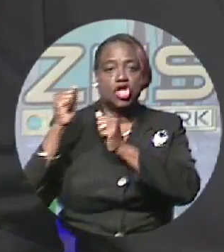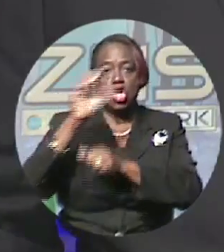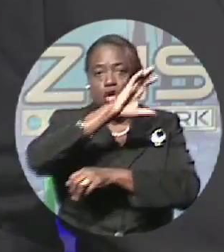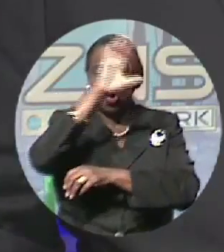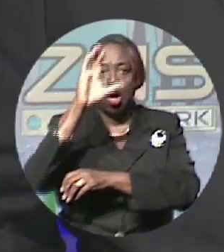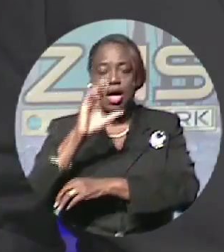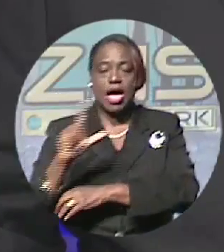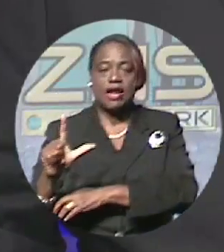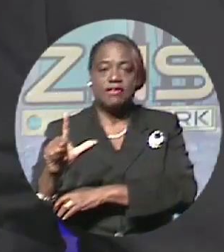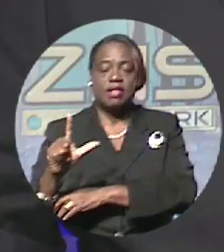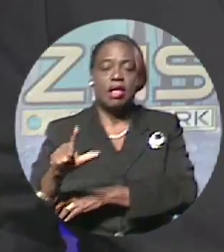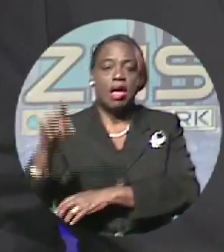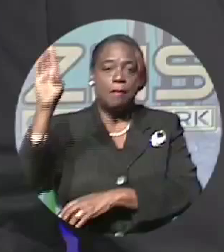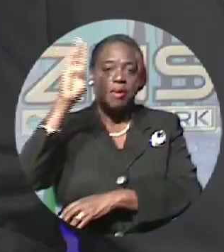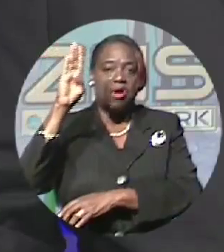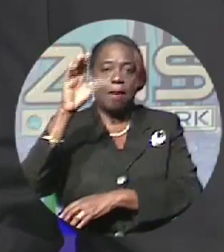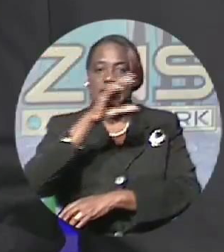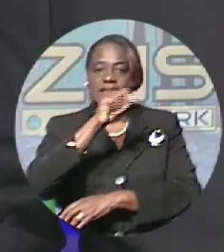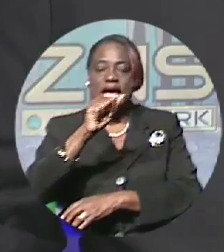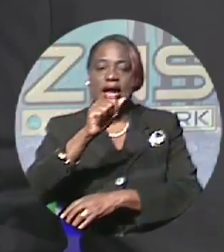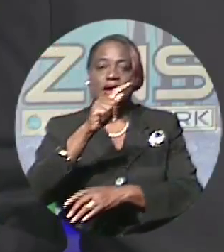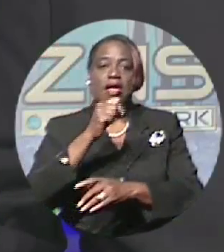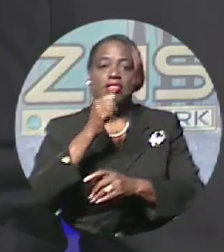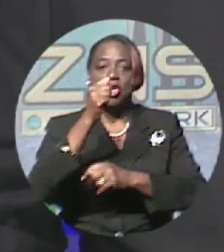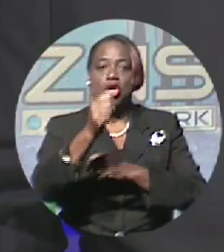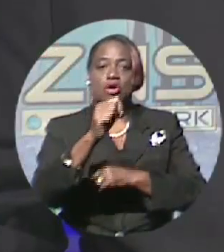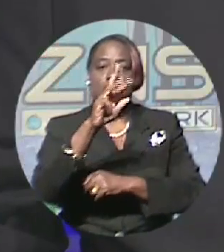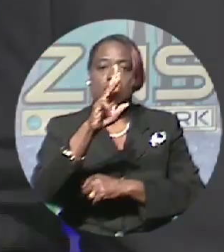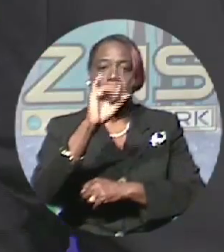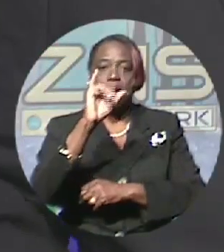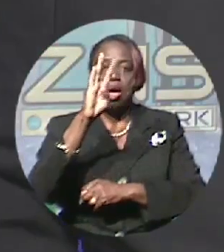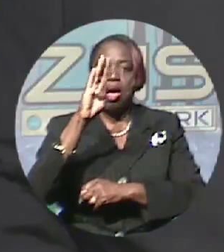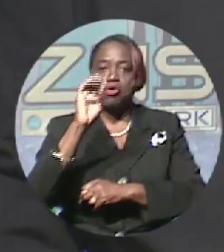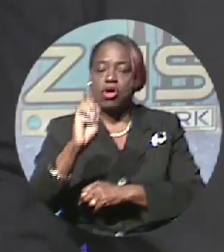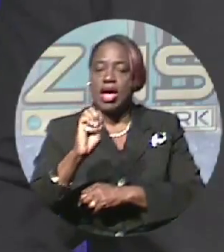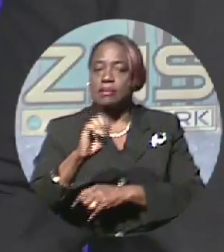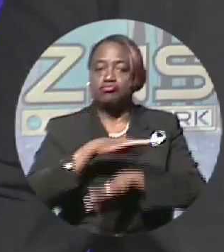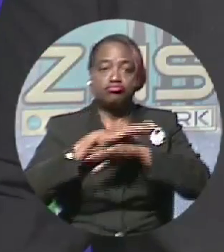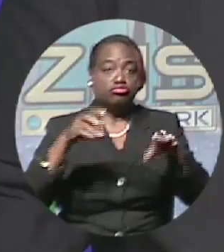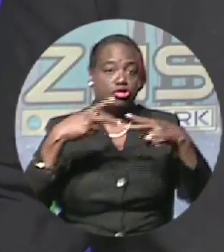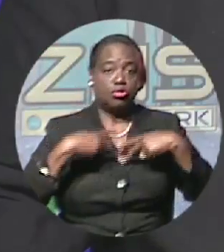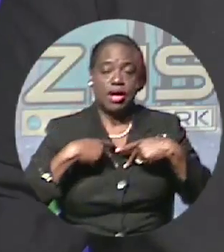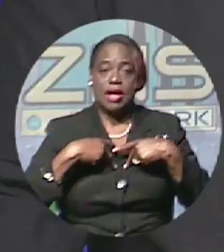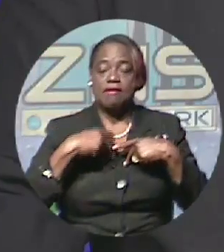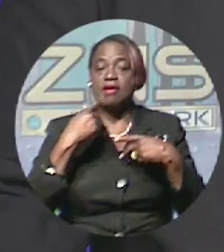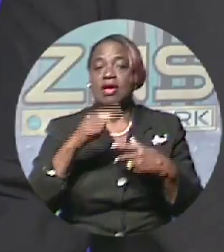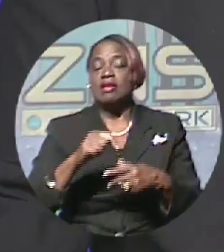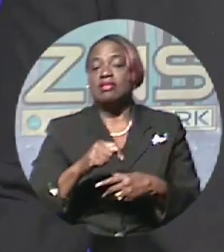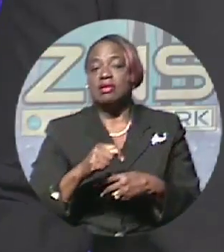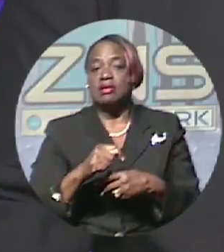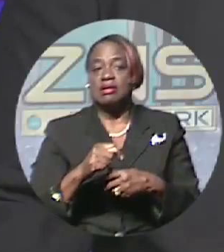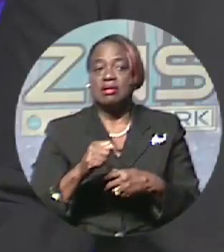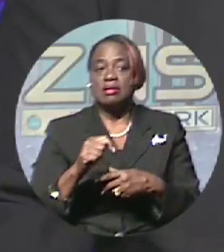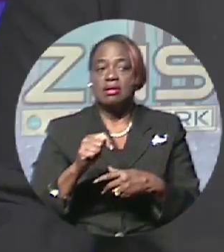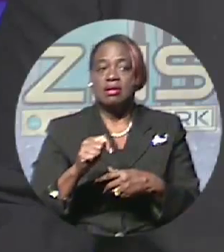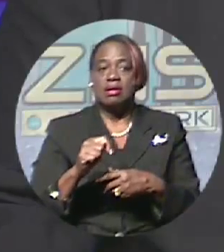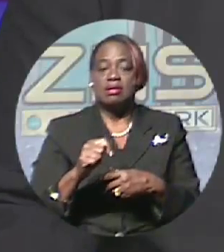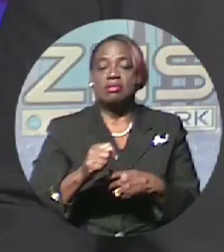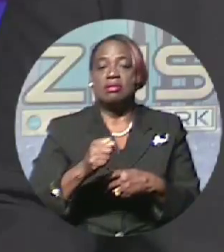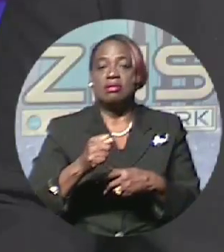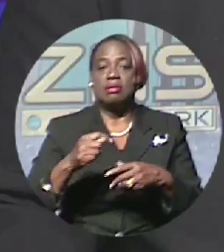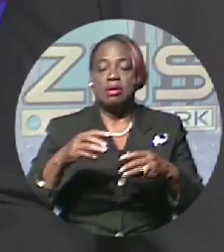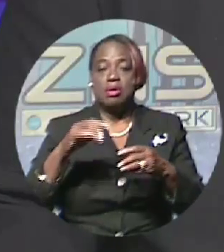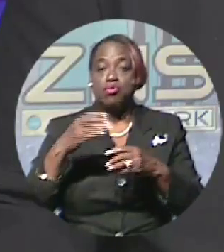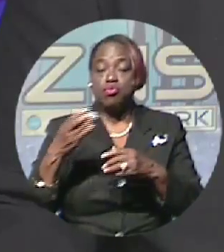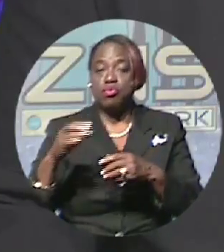Carnival. Barabbas and the Carnival tribe apparently does not yet have the resources needed to meet Carnival obligations. Tonight, LaDon Davis talks to the chairman